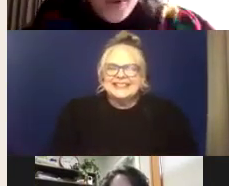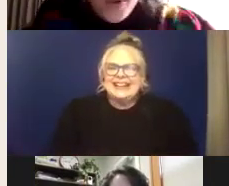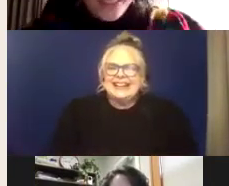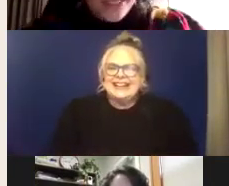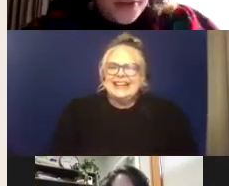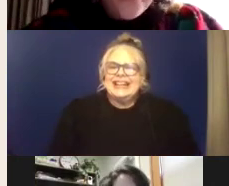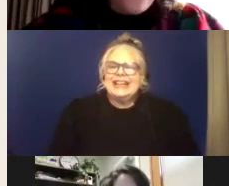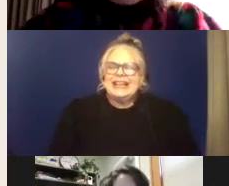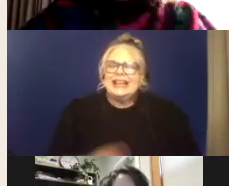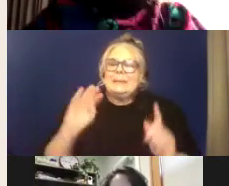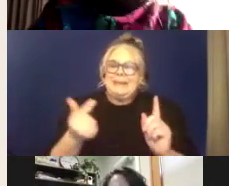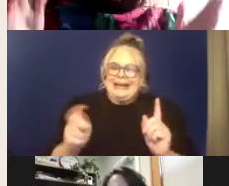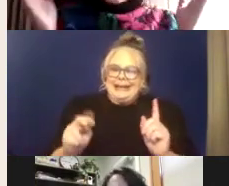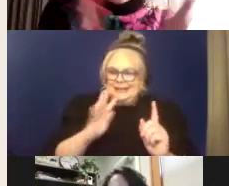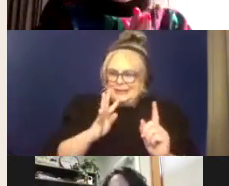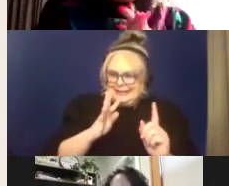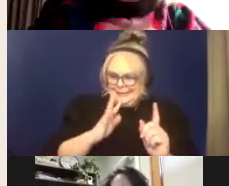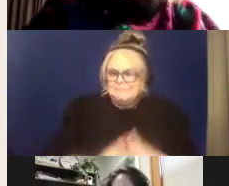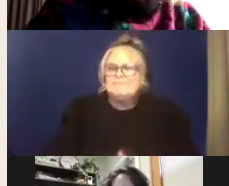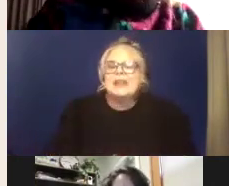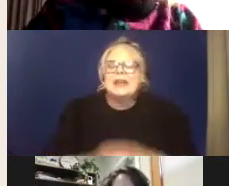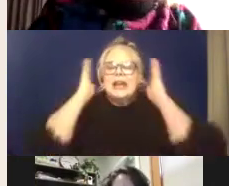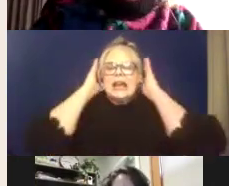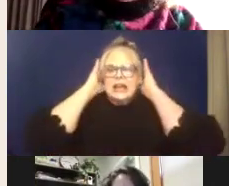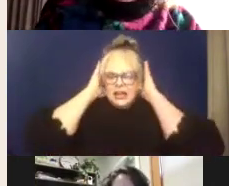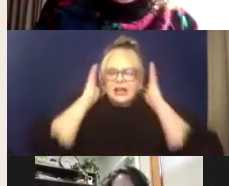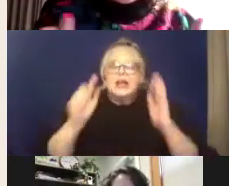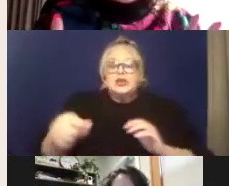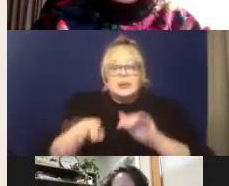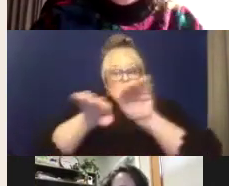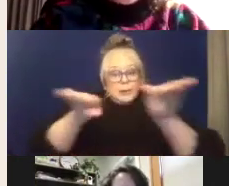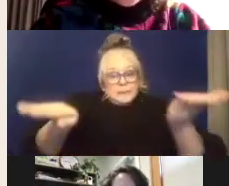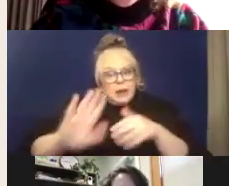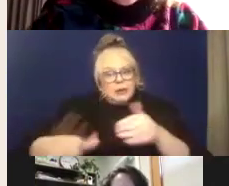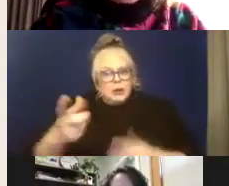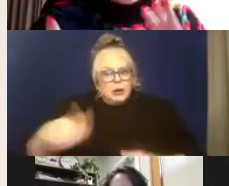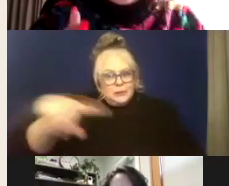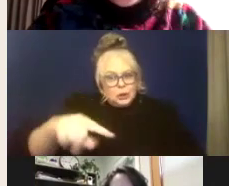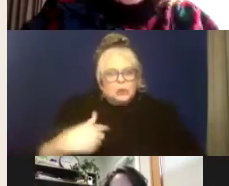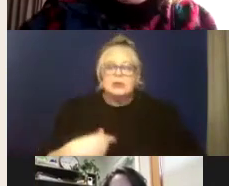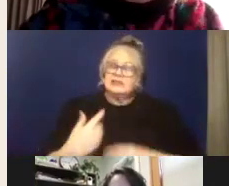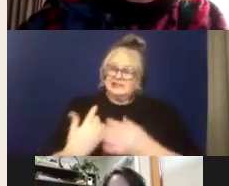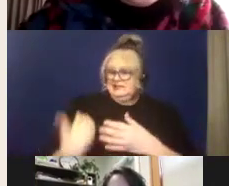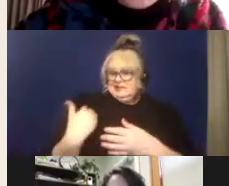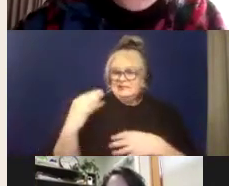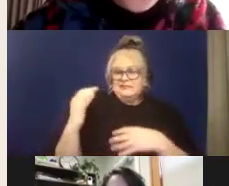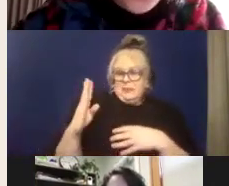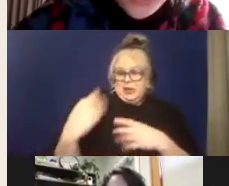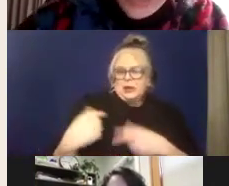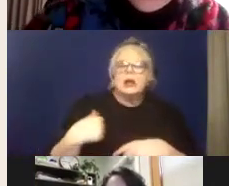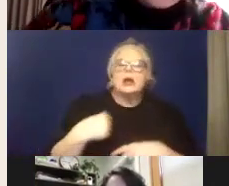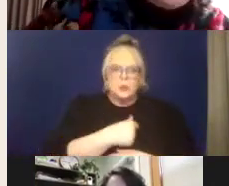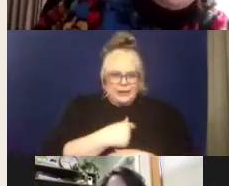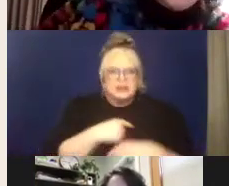Just to remind you, last time in February, we connected and talked about image-based sexual